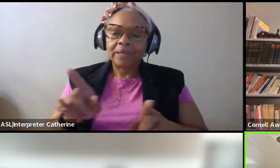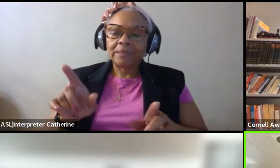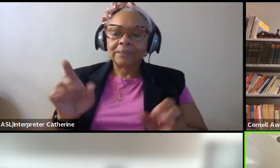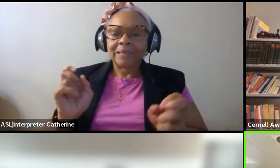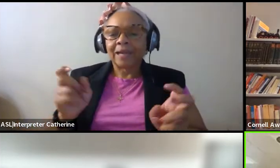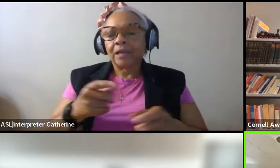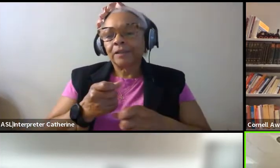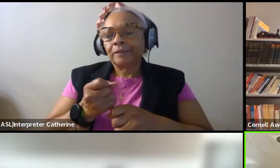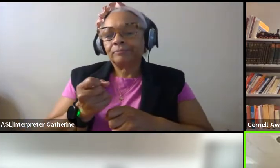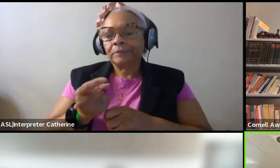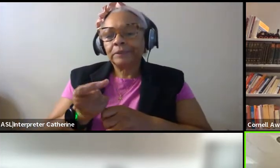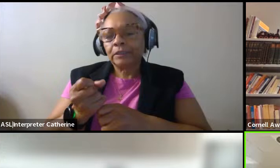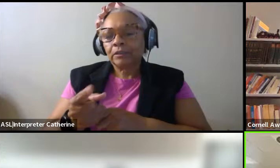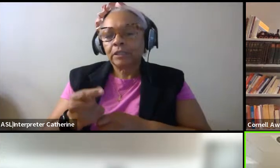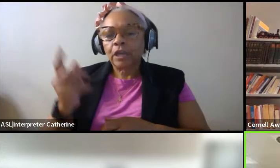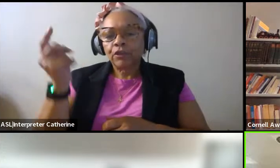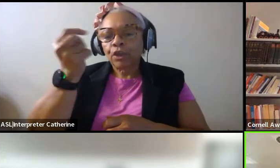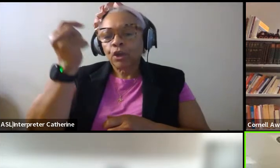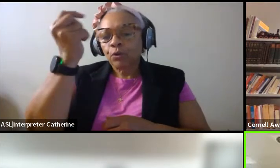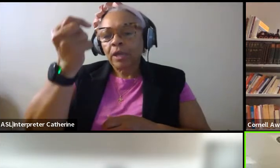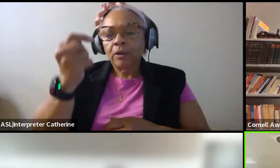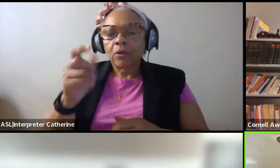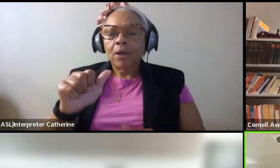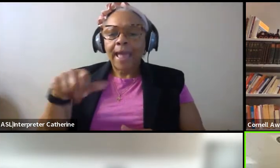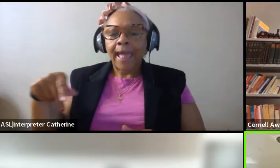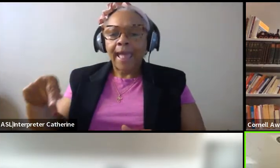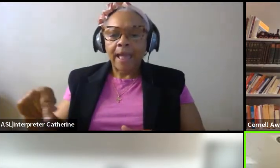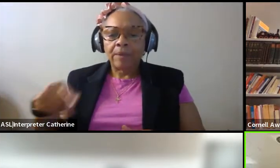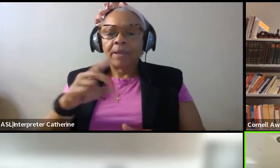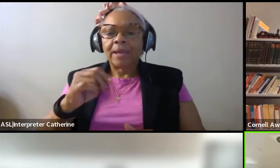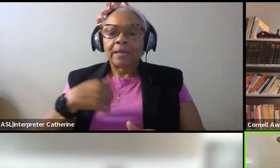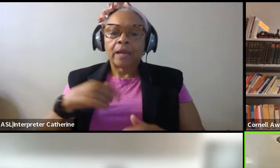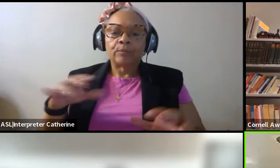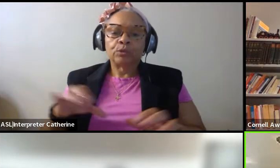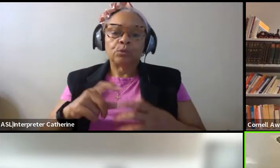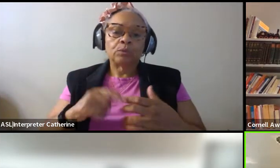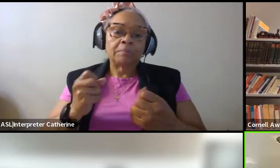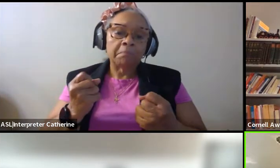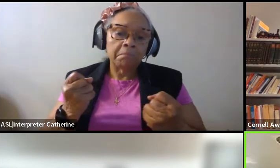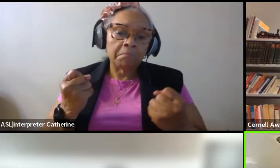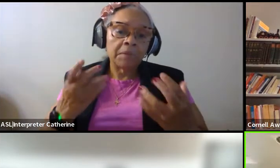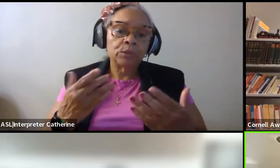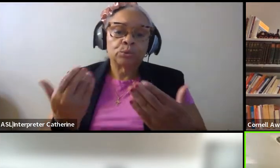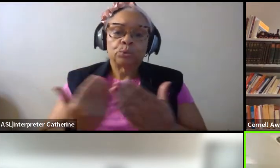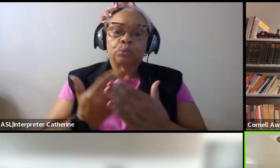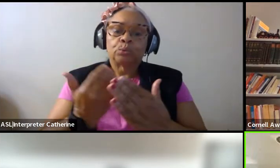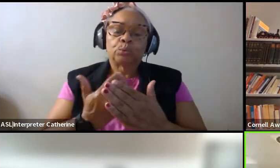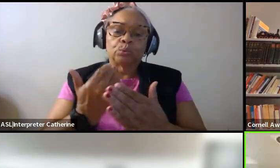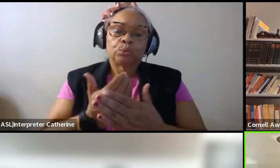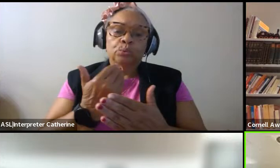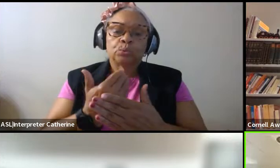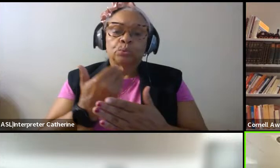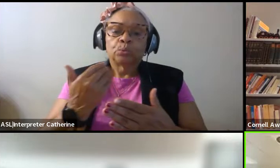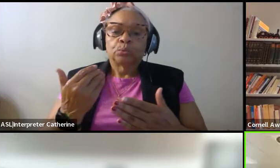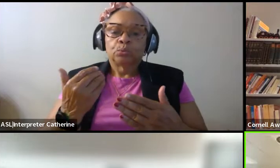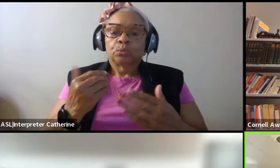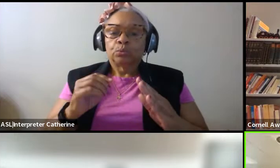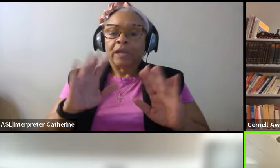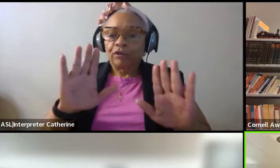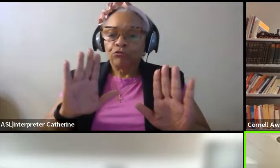neural data analysis and analyzing spiking recordings